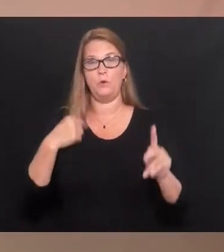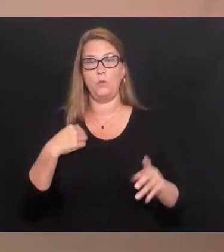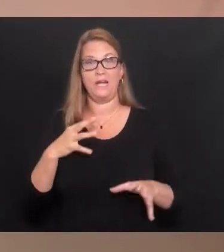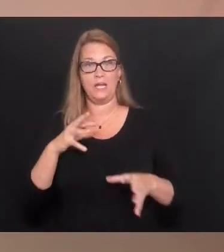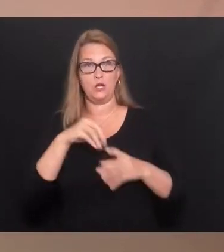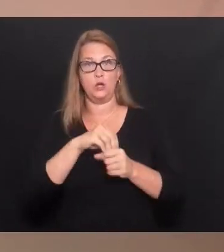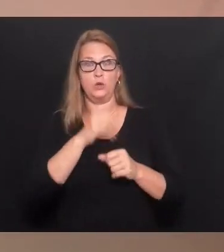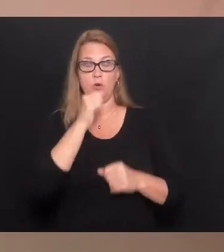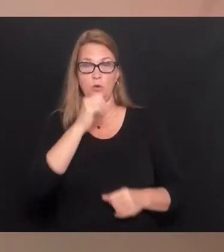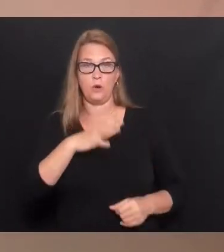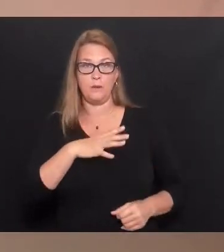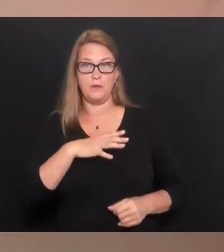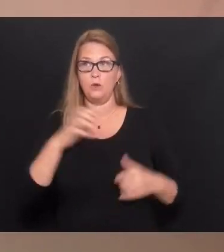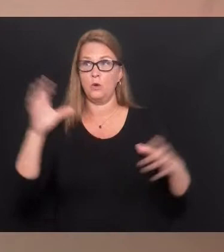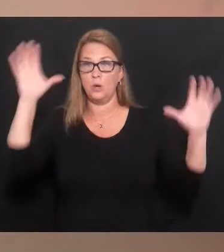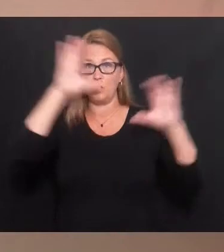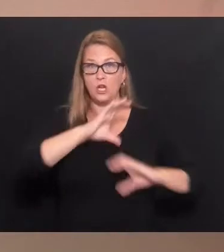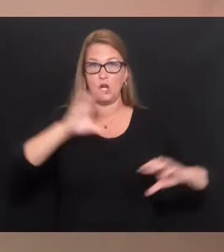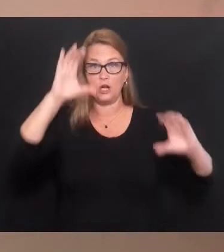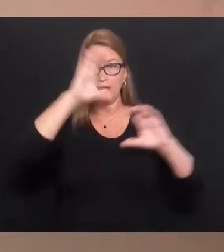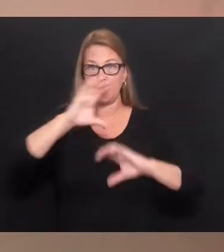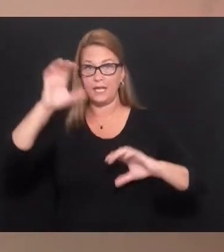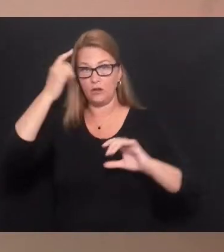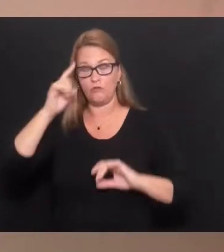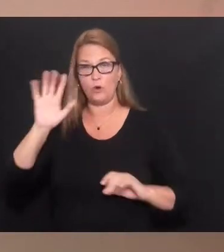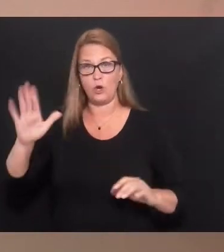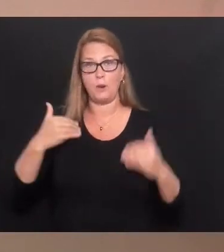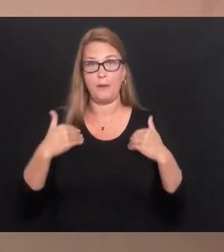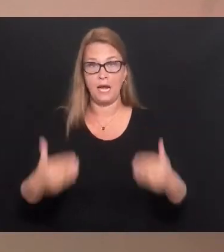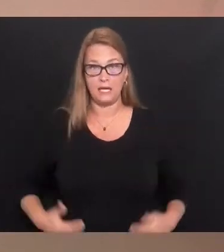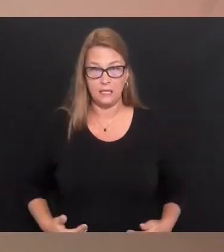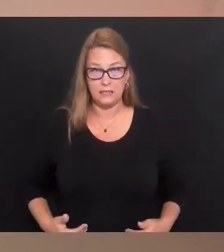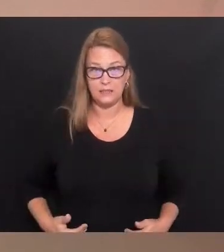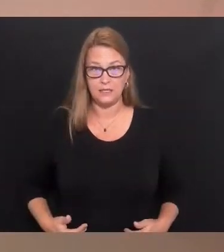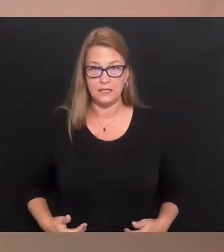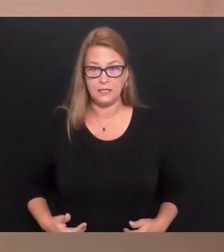weeks trying to find her, recover her body.